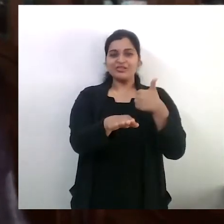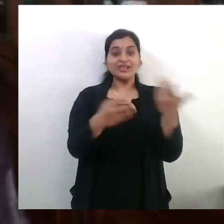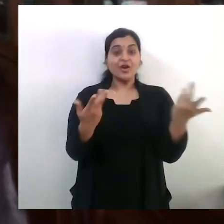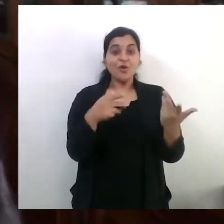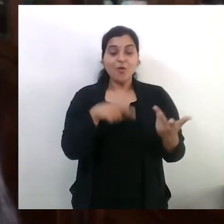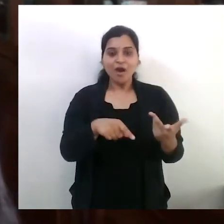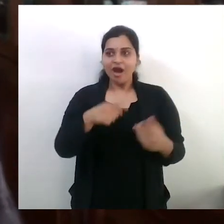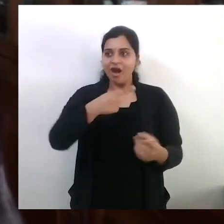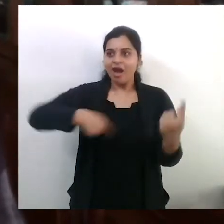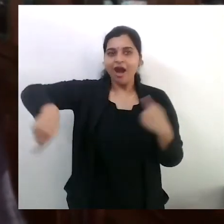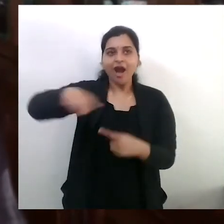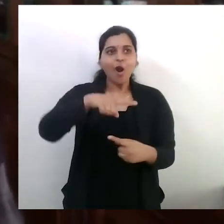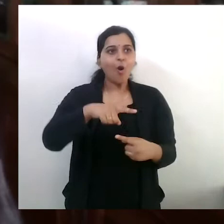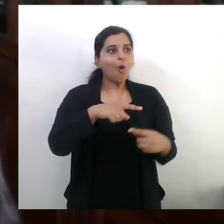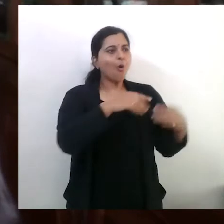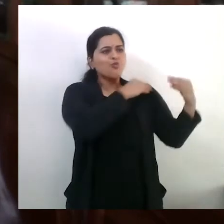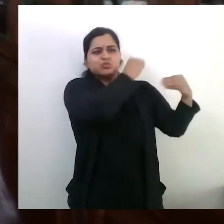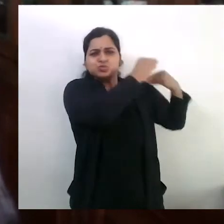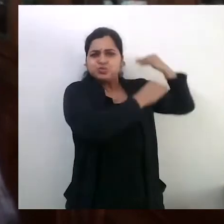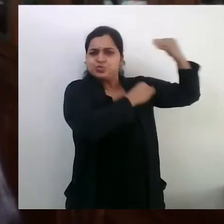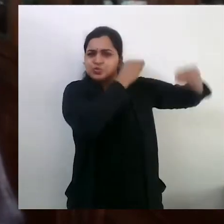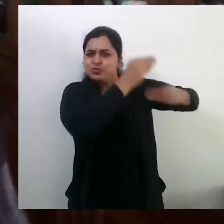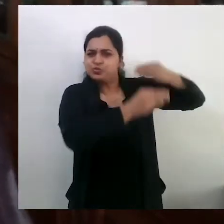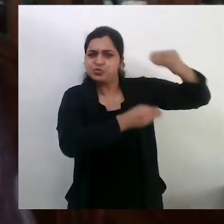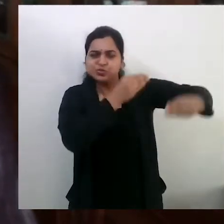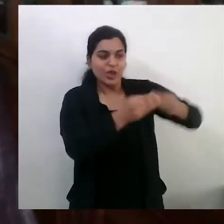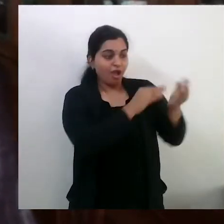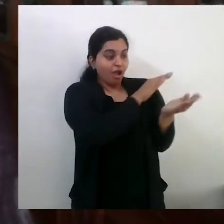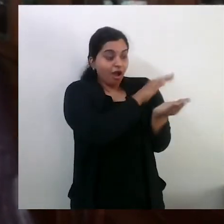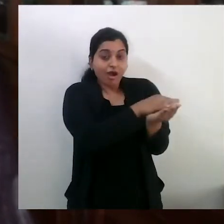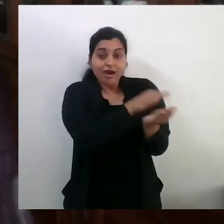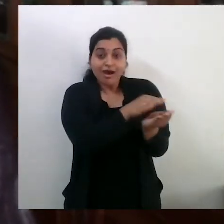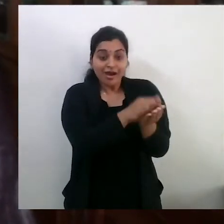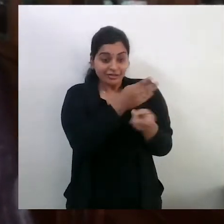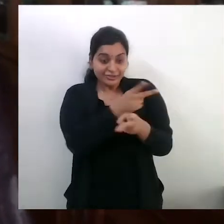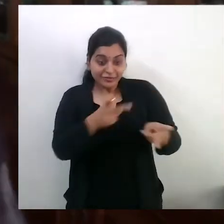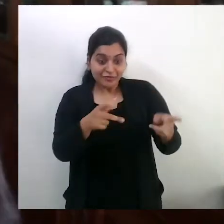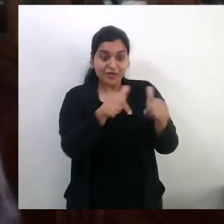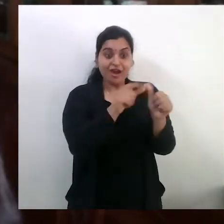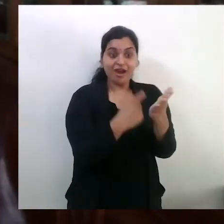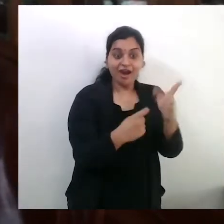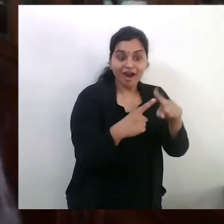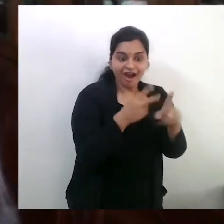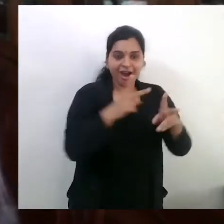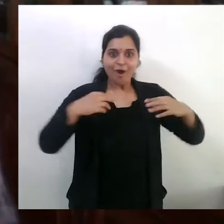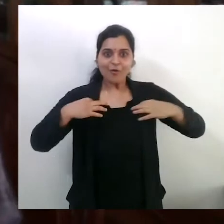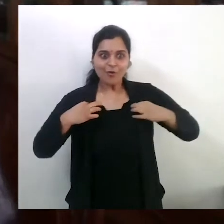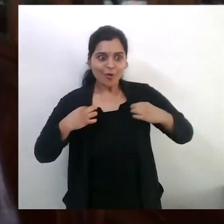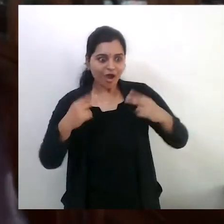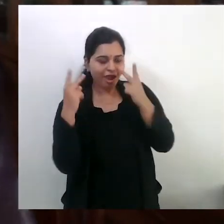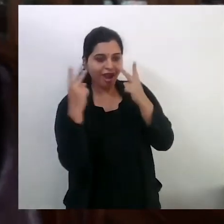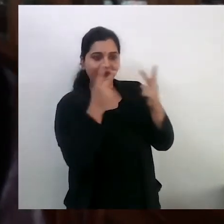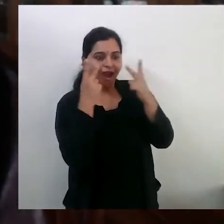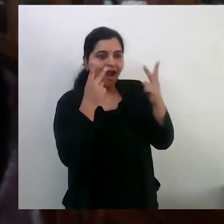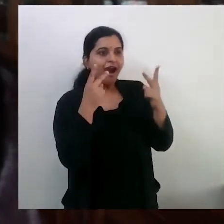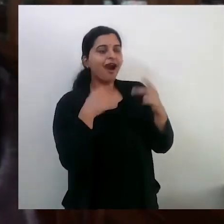vital for us to revive our heritage, to be able to be conversant with what we are doing. Now, I'm